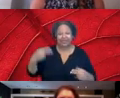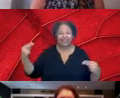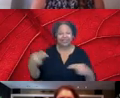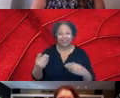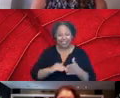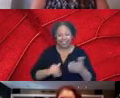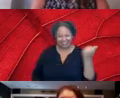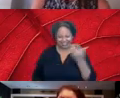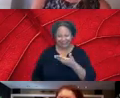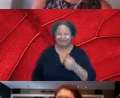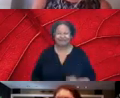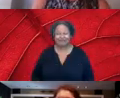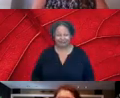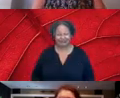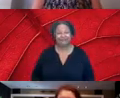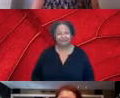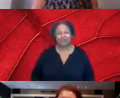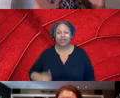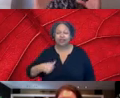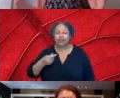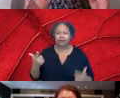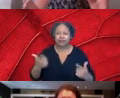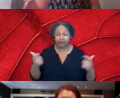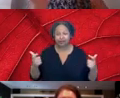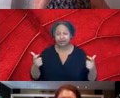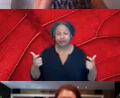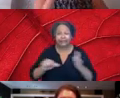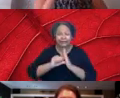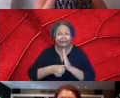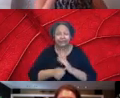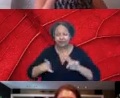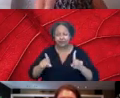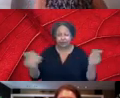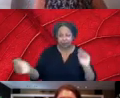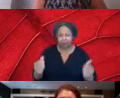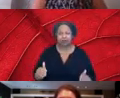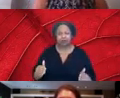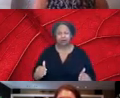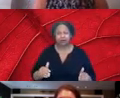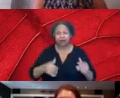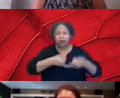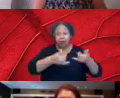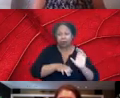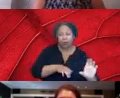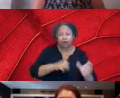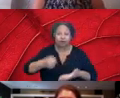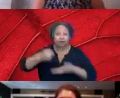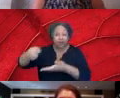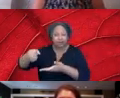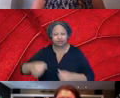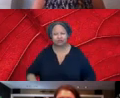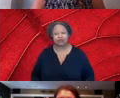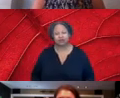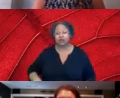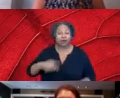Sorry about that, folks. So there's a few things that are the key differentiators here. First of all, it's the purpose. The purpose of